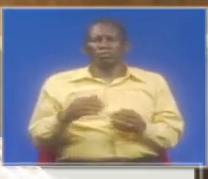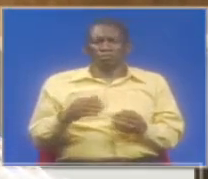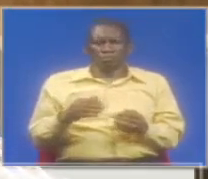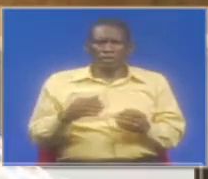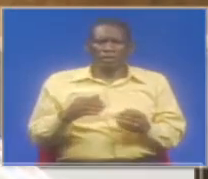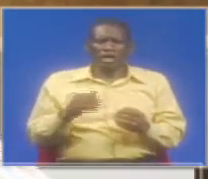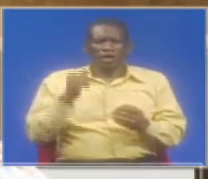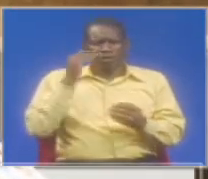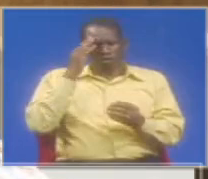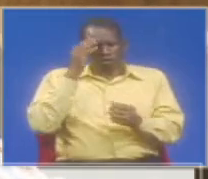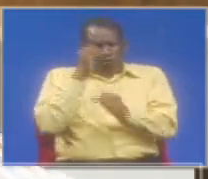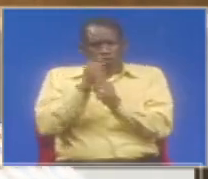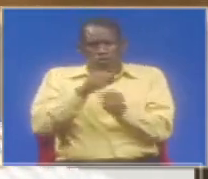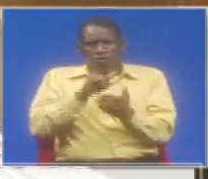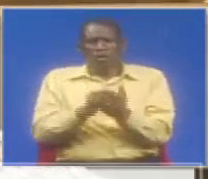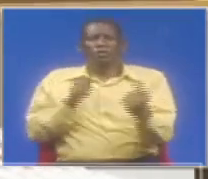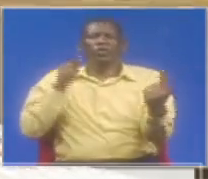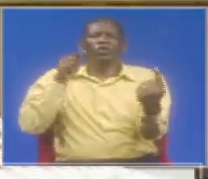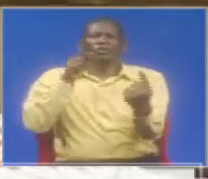purpose.